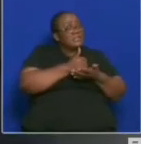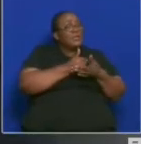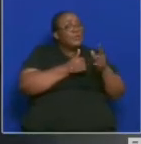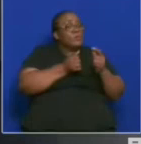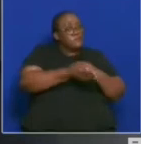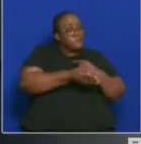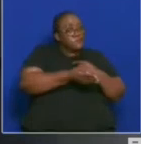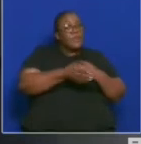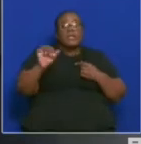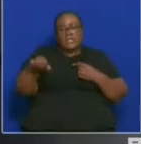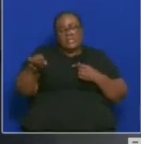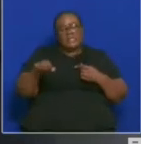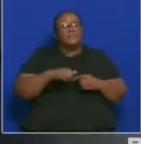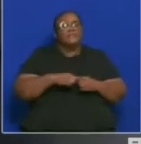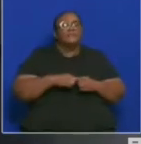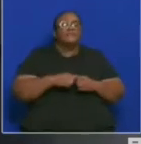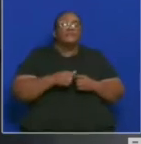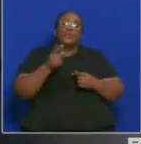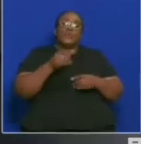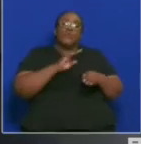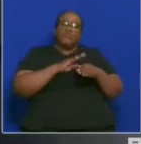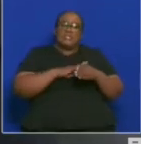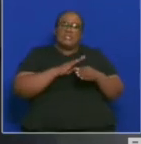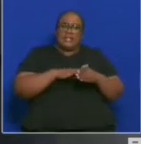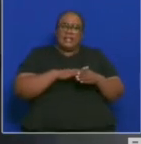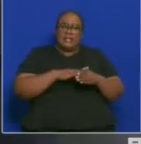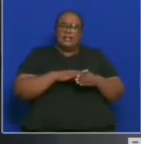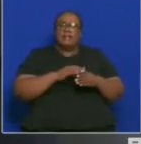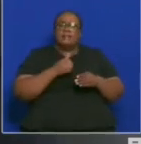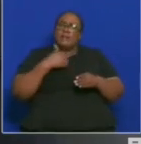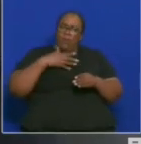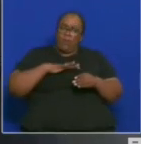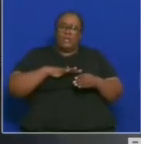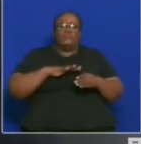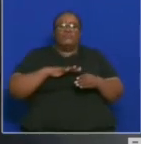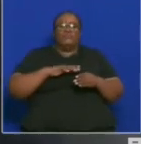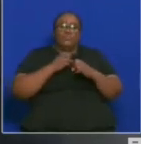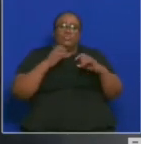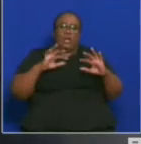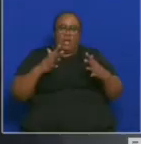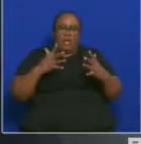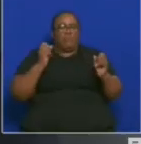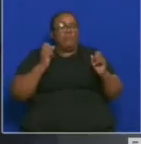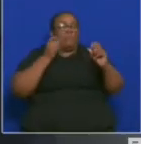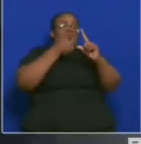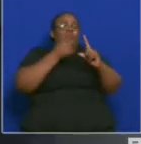And the reason, I just want to just begin with the purpose of your evidence